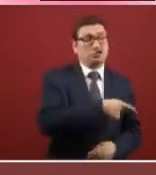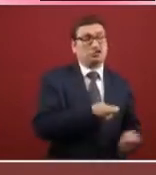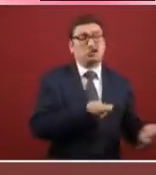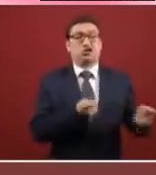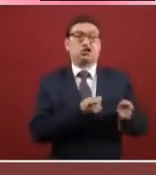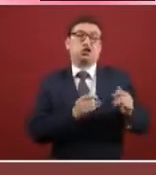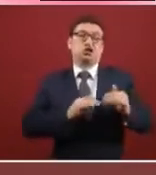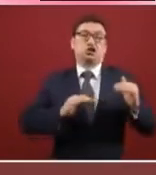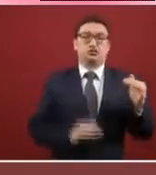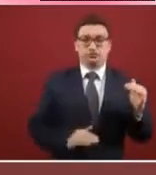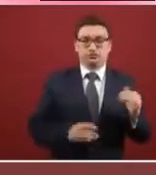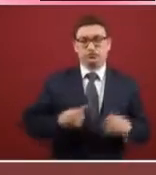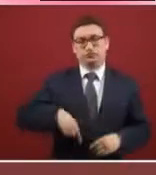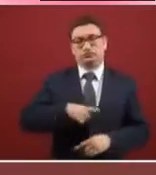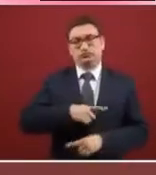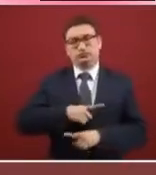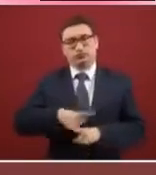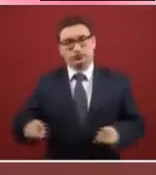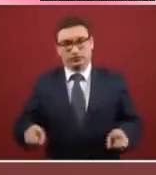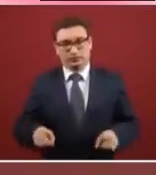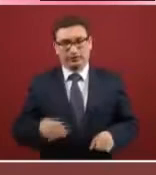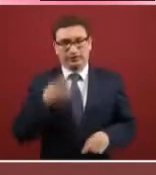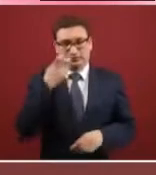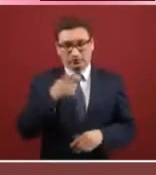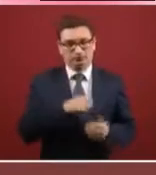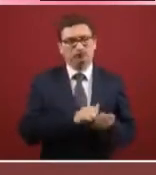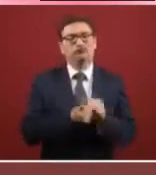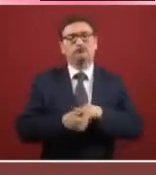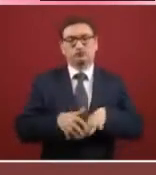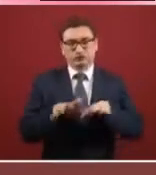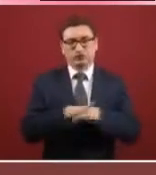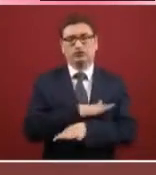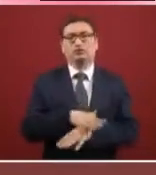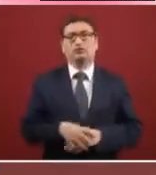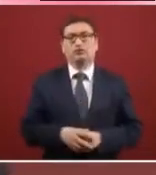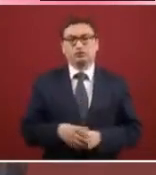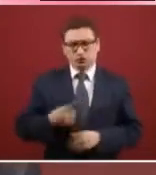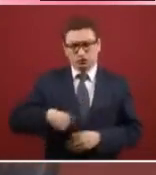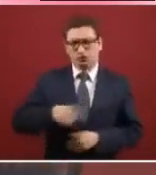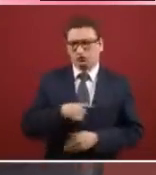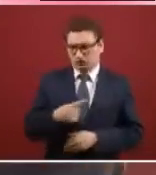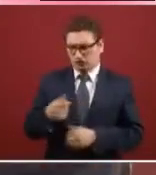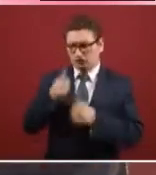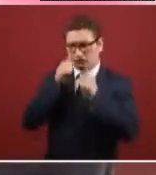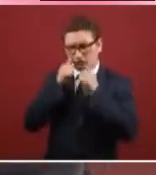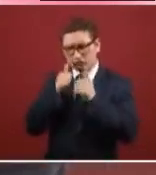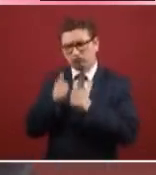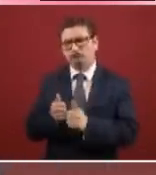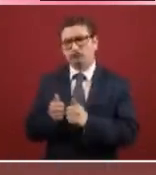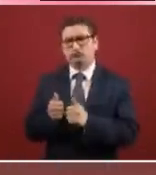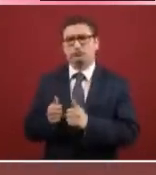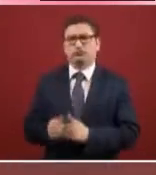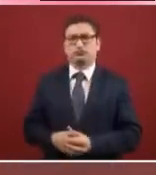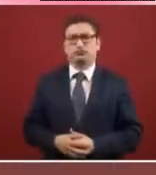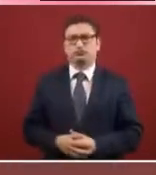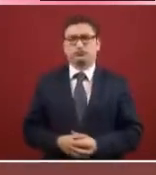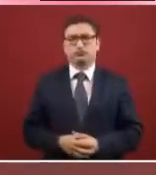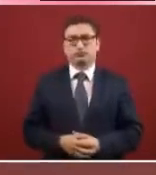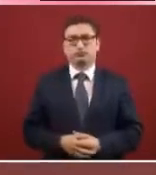La transformación. That is a transformation. Y nos atenemos and we can a